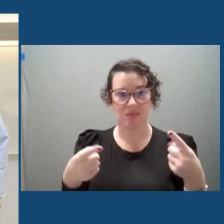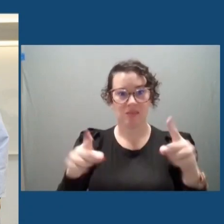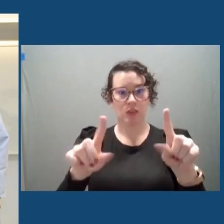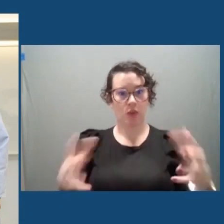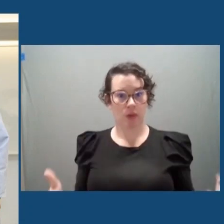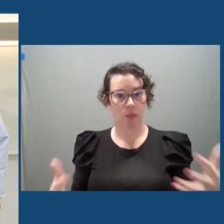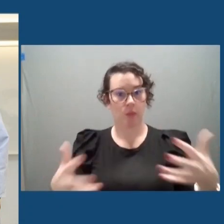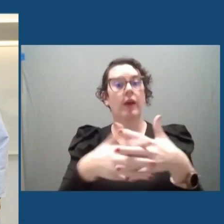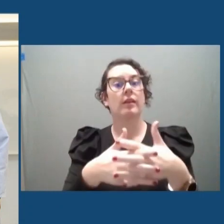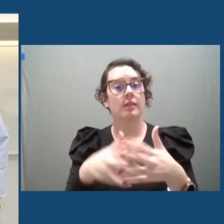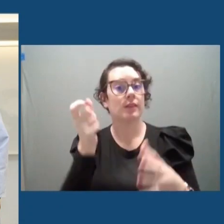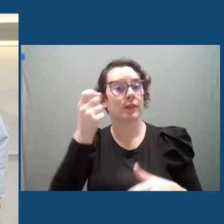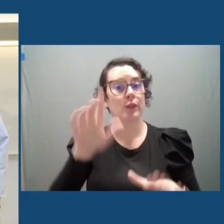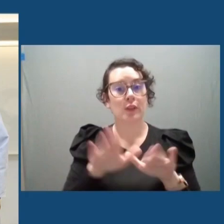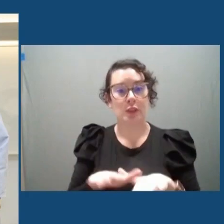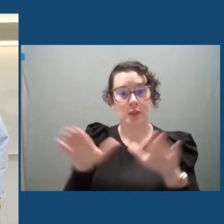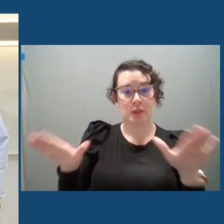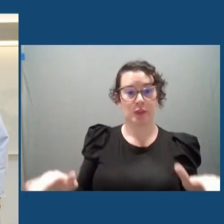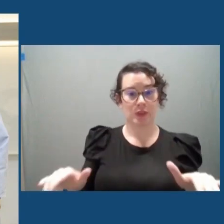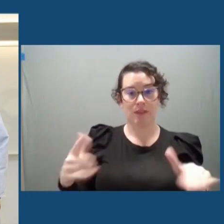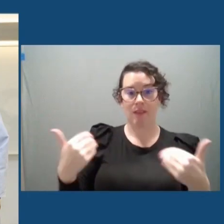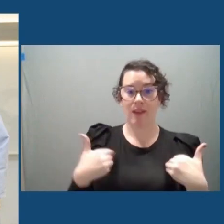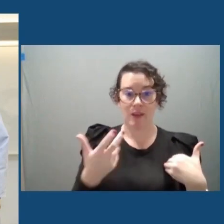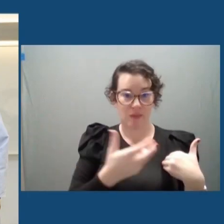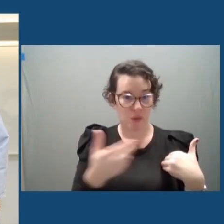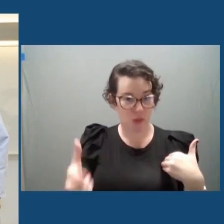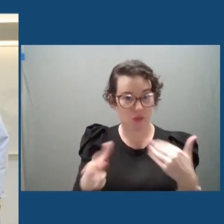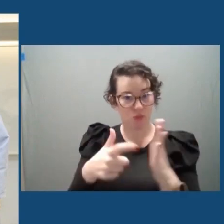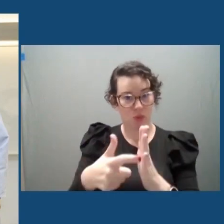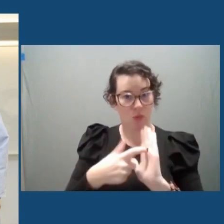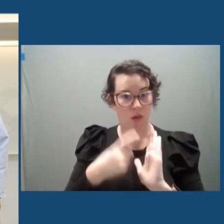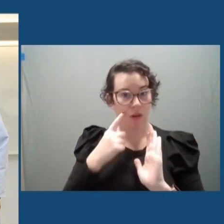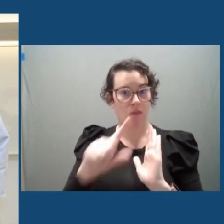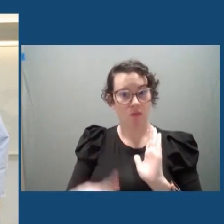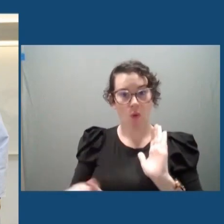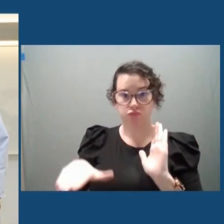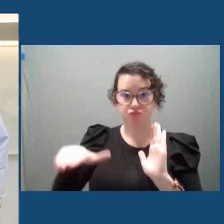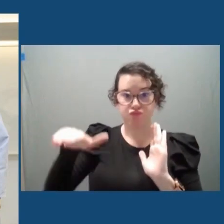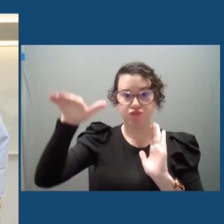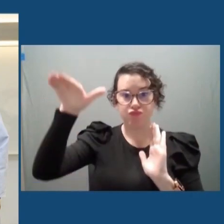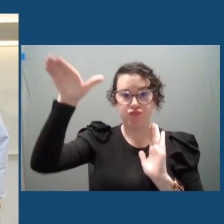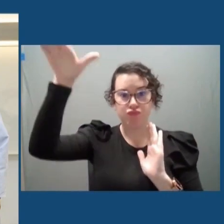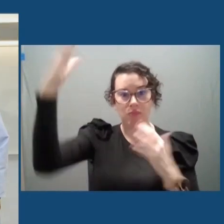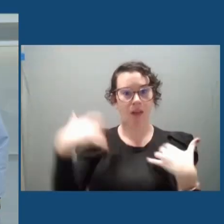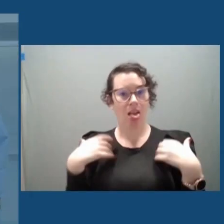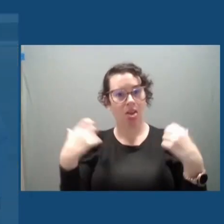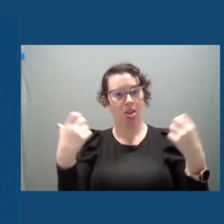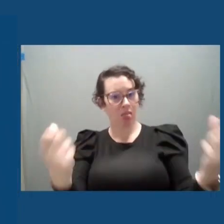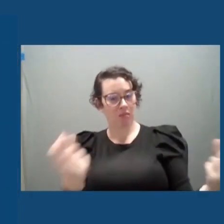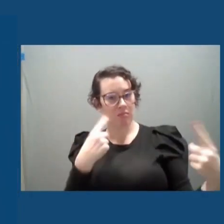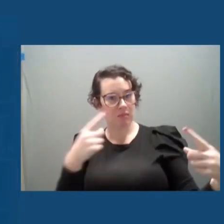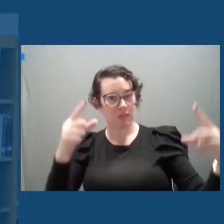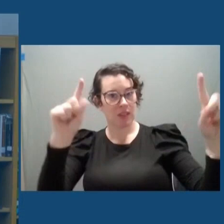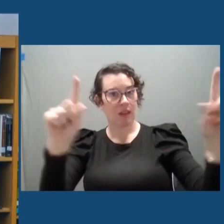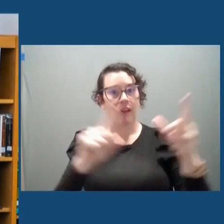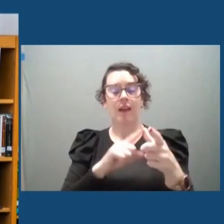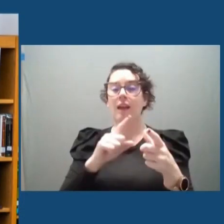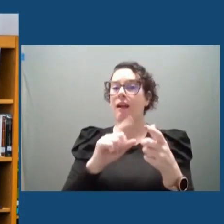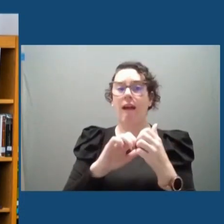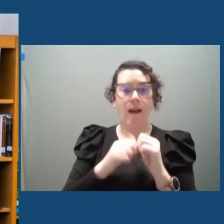resources they need to live full, healthy, successful lives. And that starts with teaching them how to